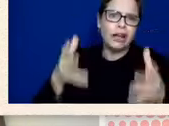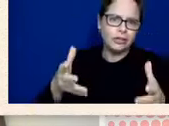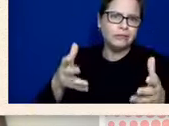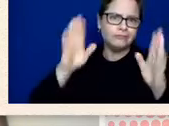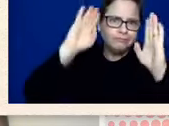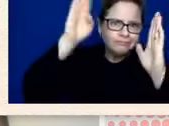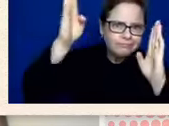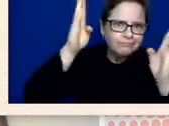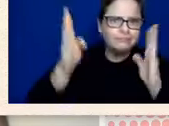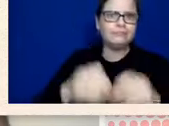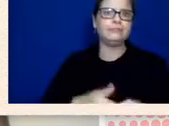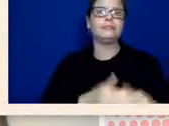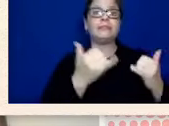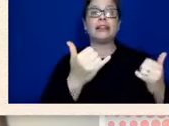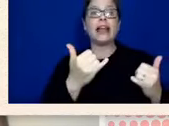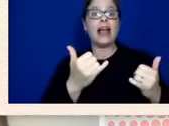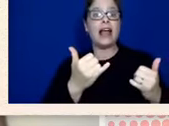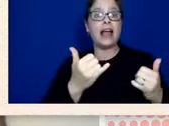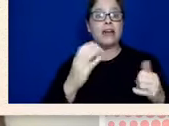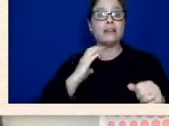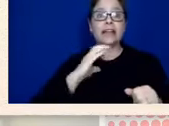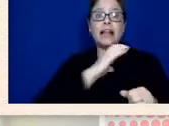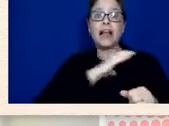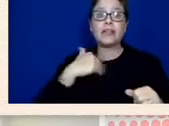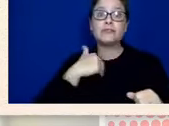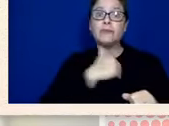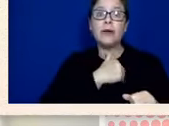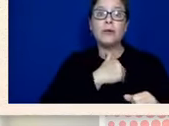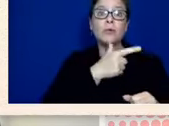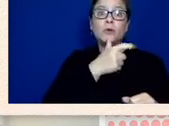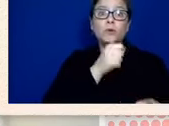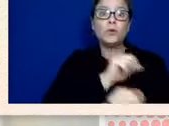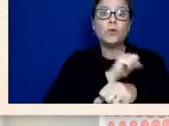And we're going to pass it over to our fellow council members and their siblings.